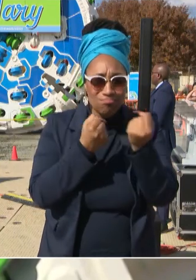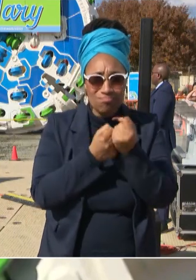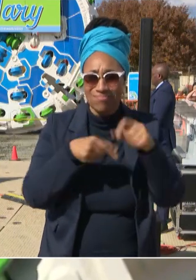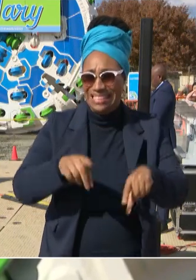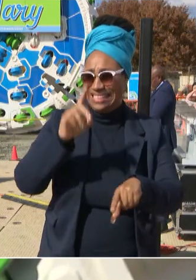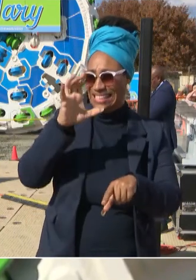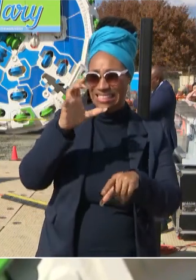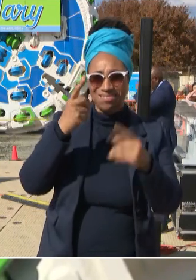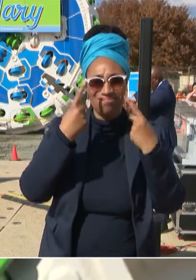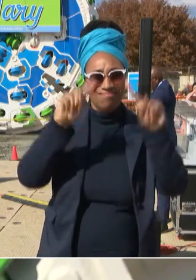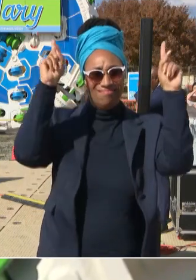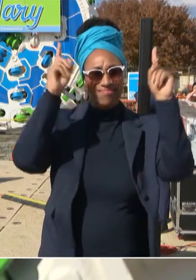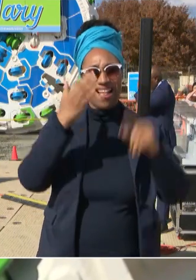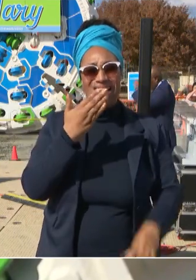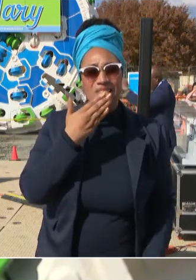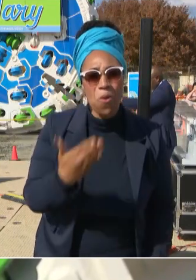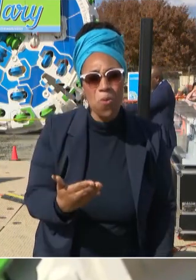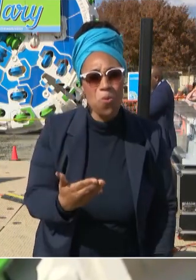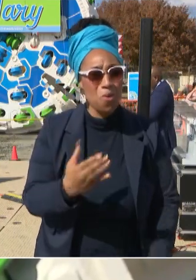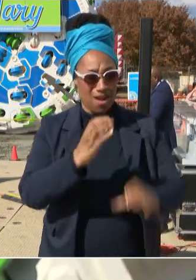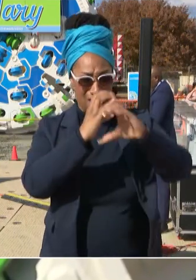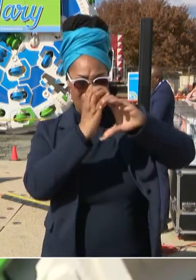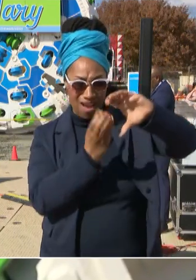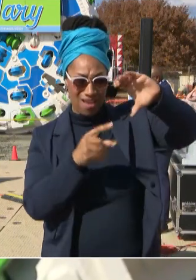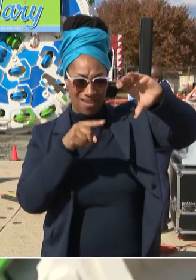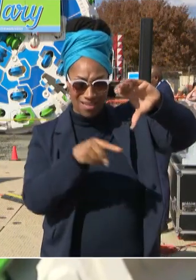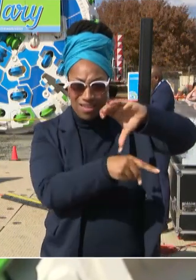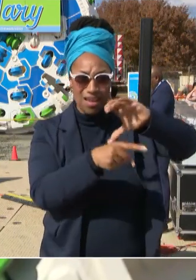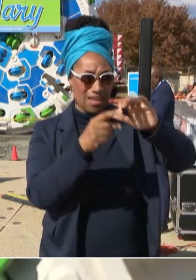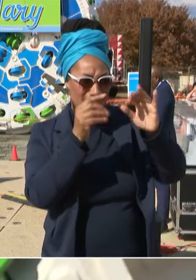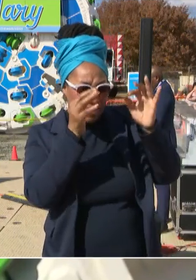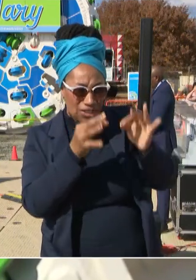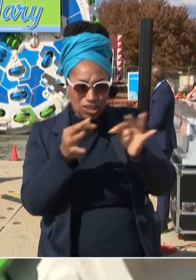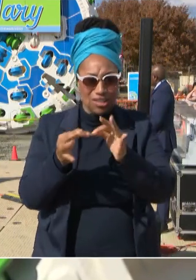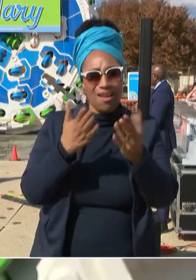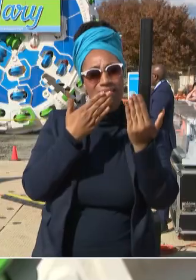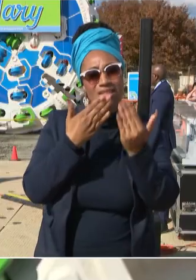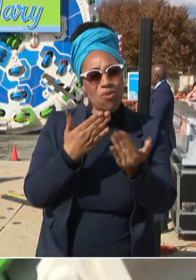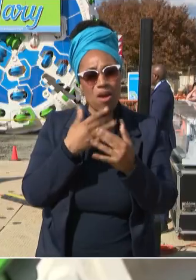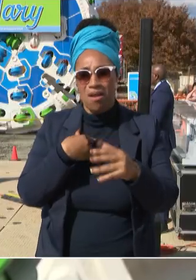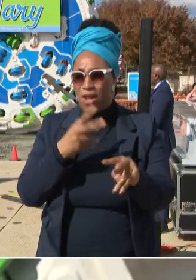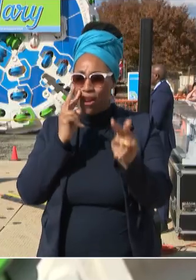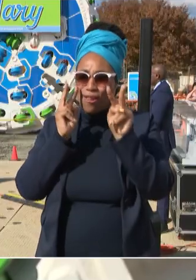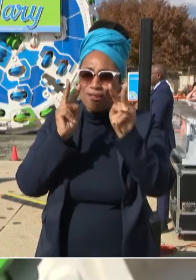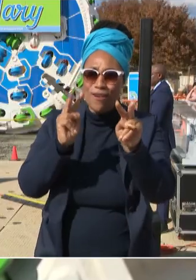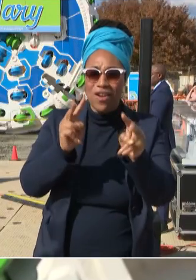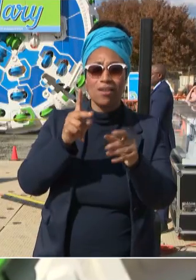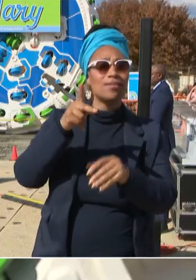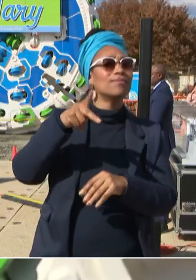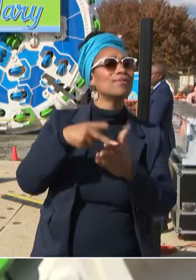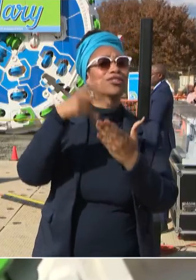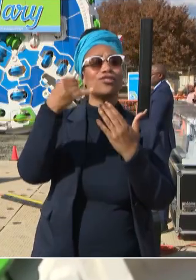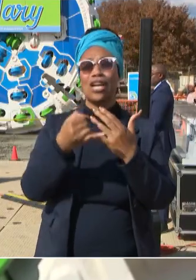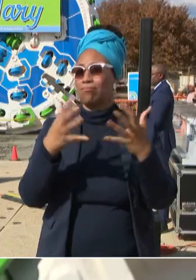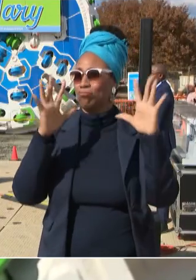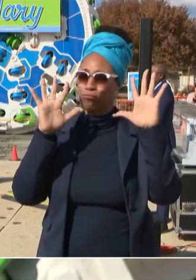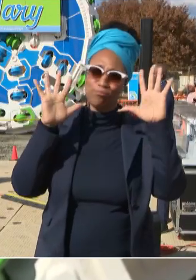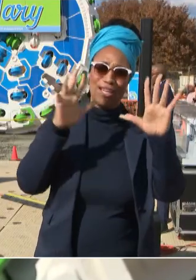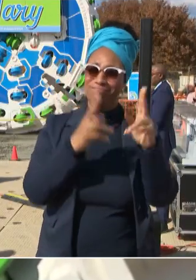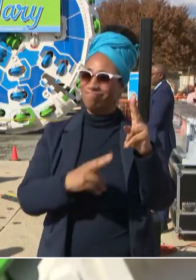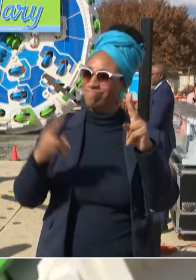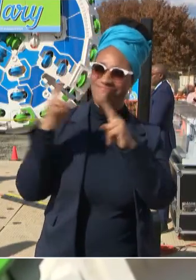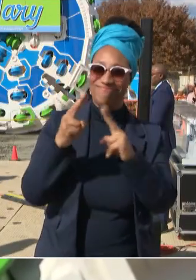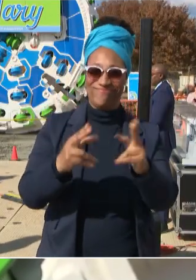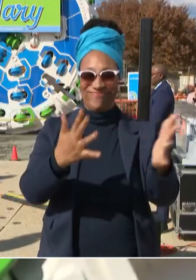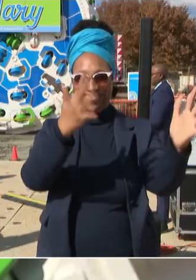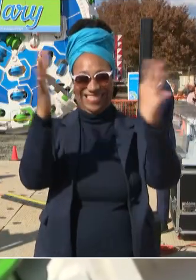all for coming. We look forward to a great project. Thank you very much.